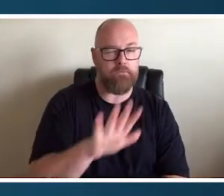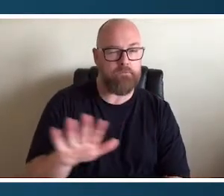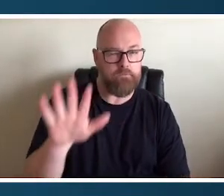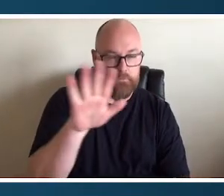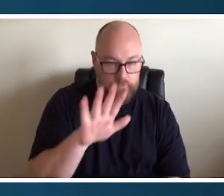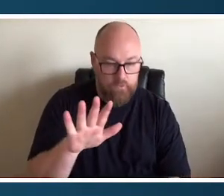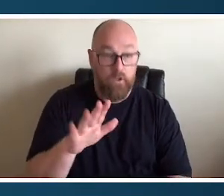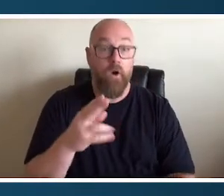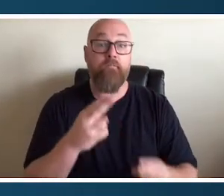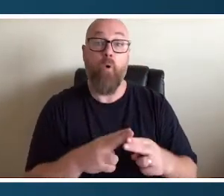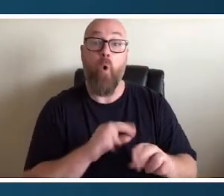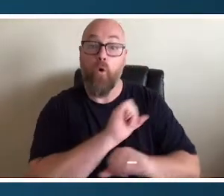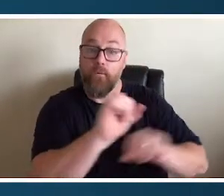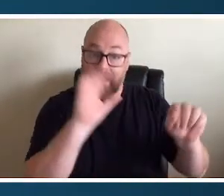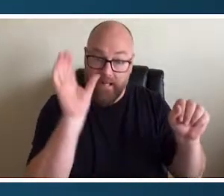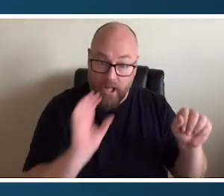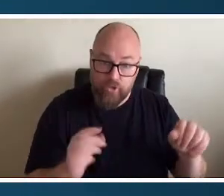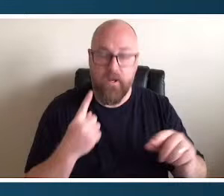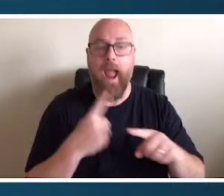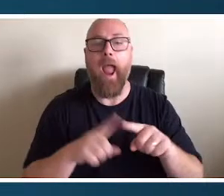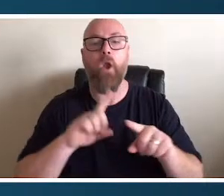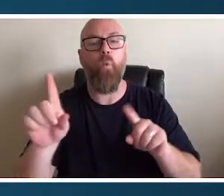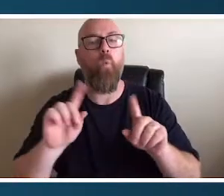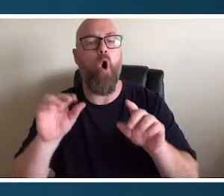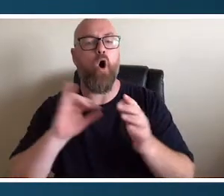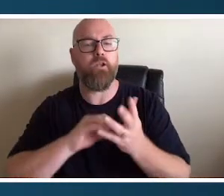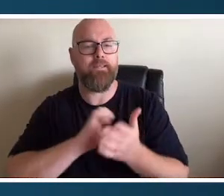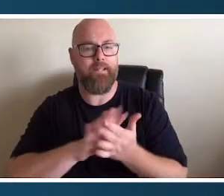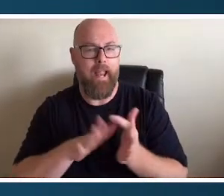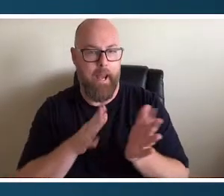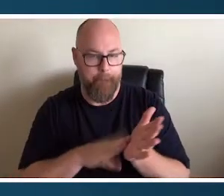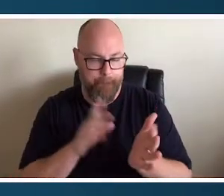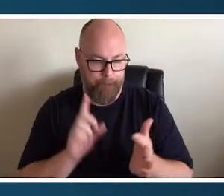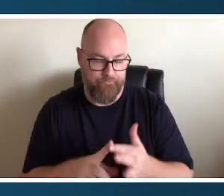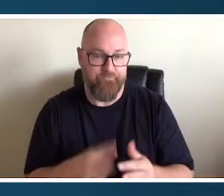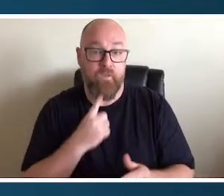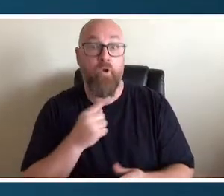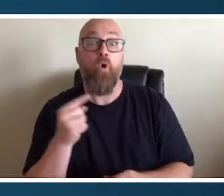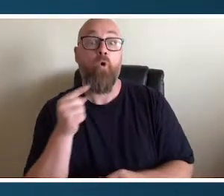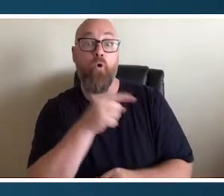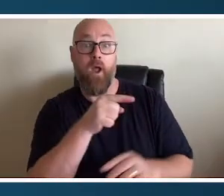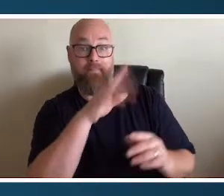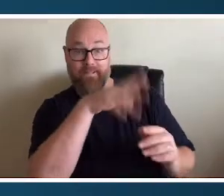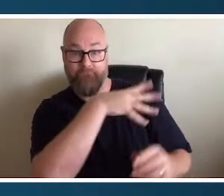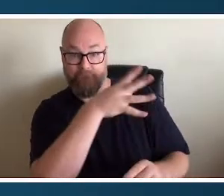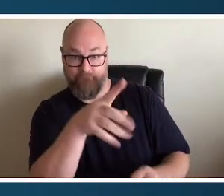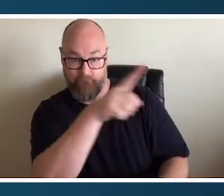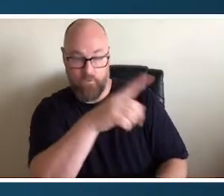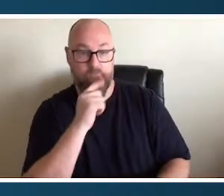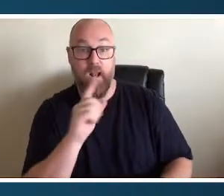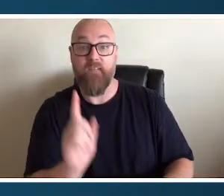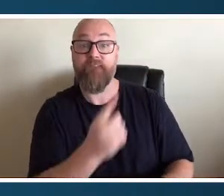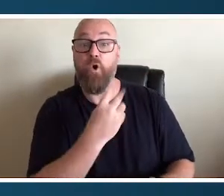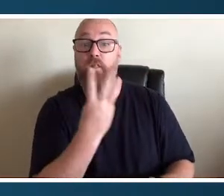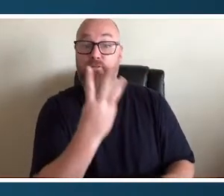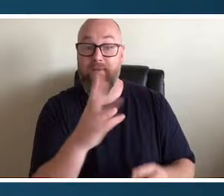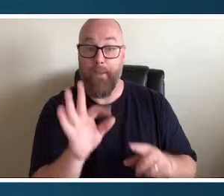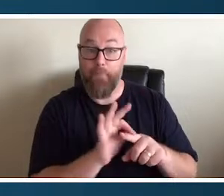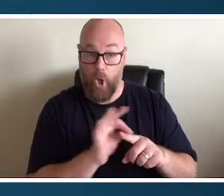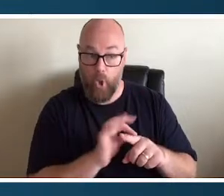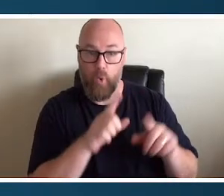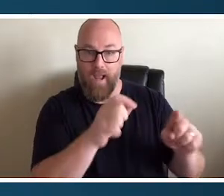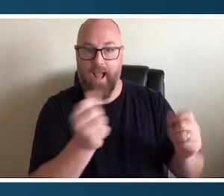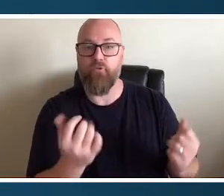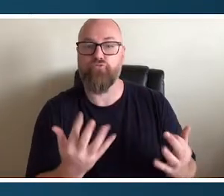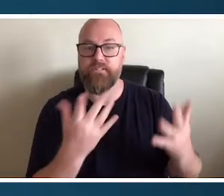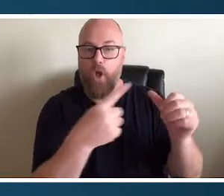well. So if you look at the table on the bottom left there, the first three columns in blue are the results by the